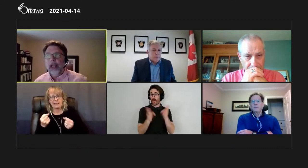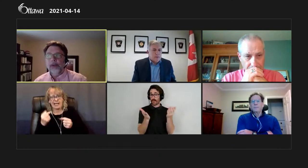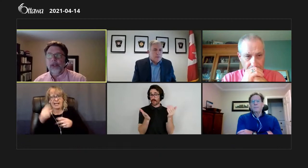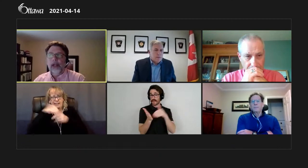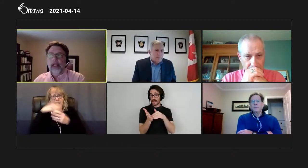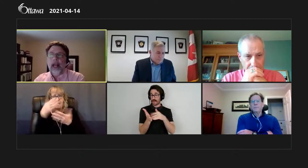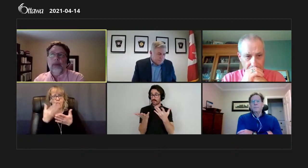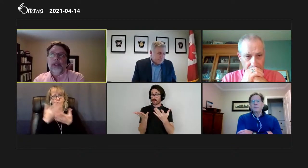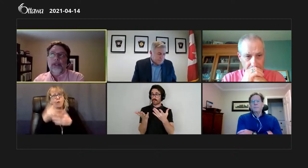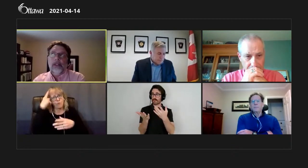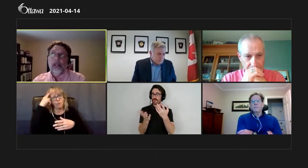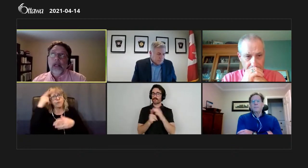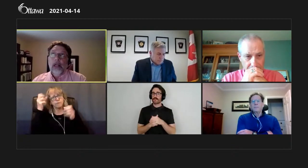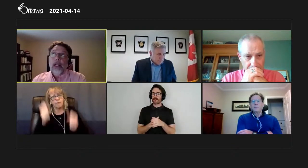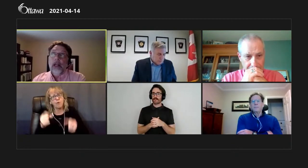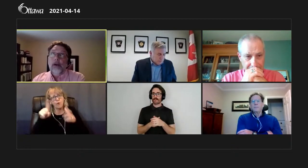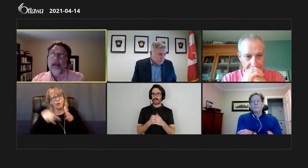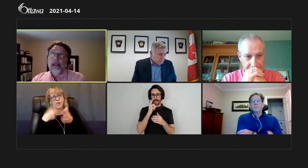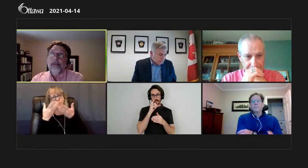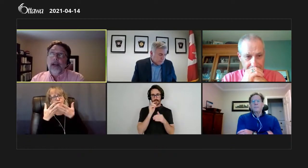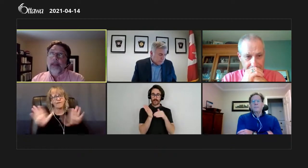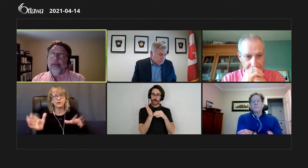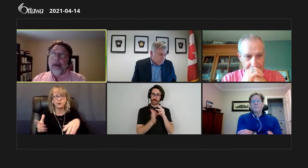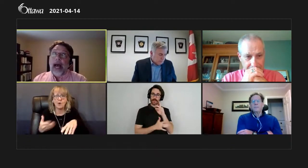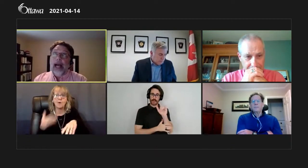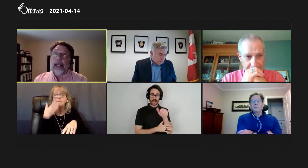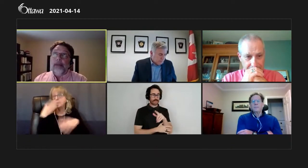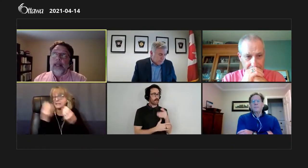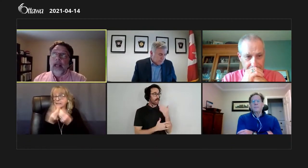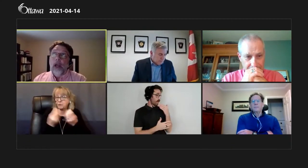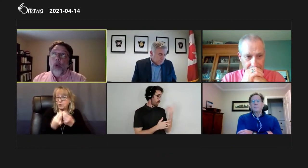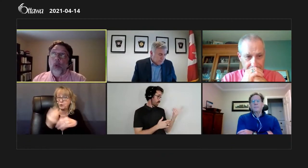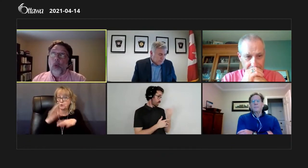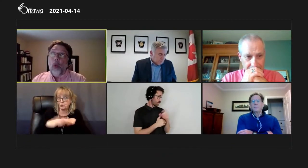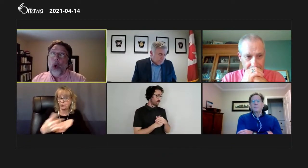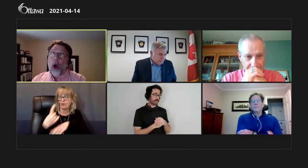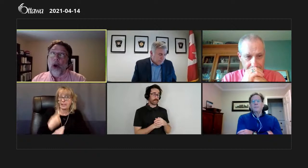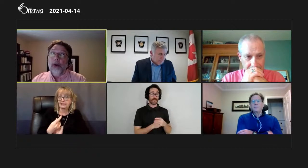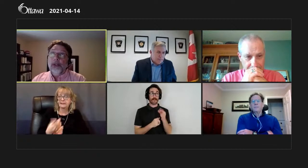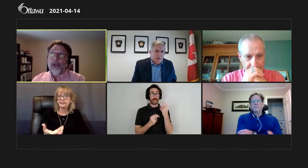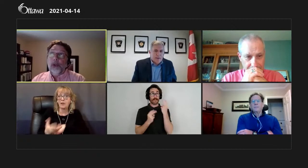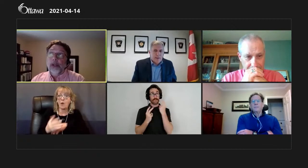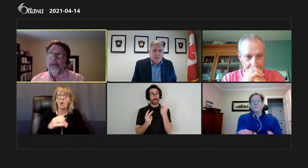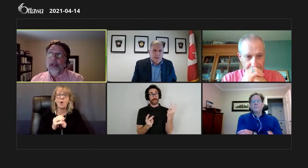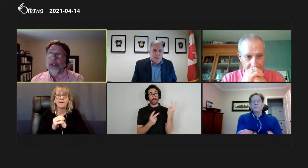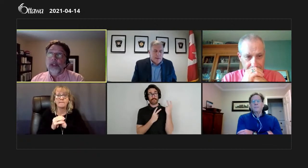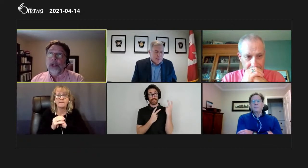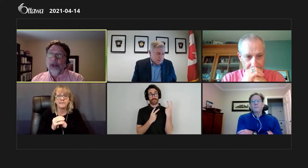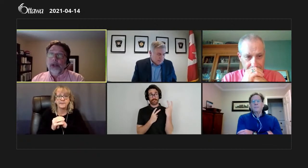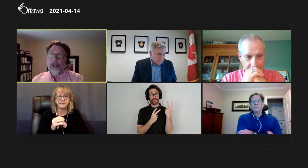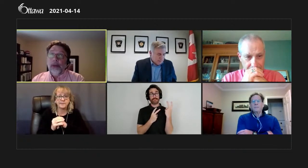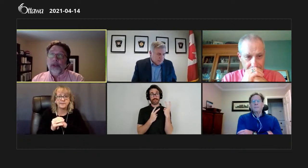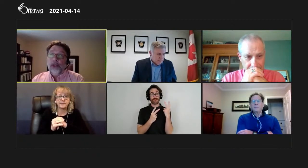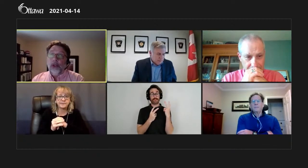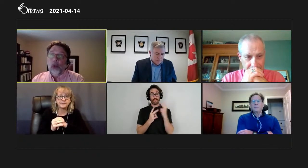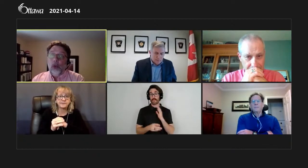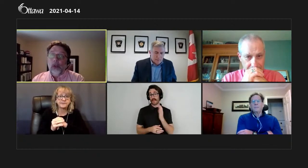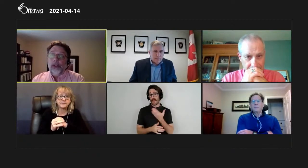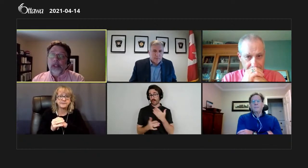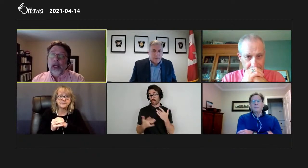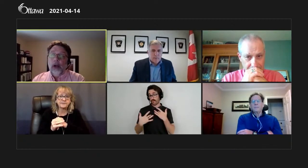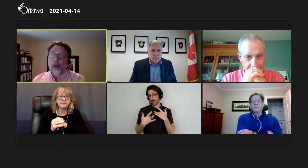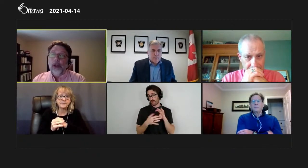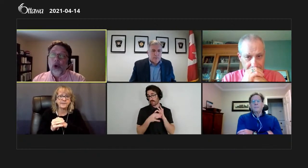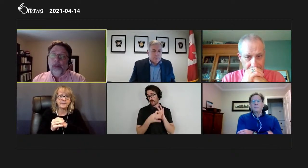thanks, Councillor. And I would just, if I think back, I mean, our sort of concerns about